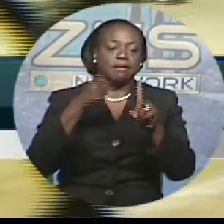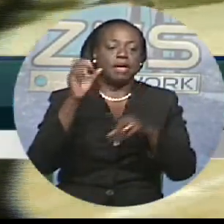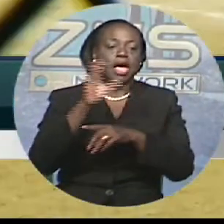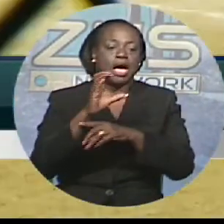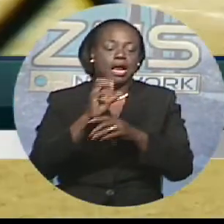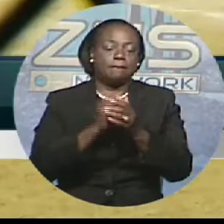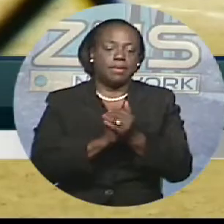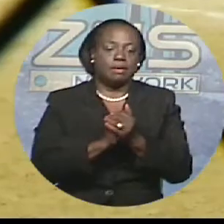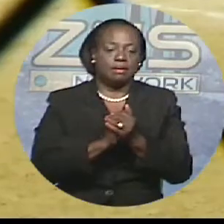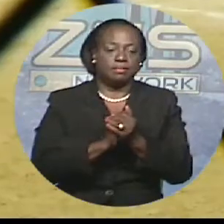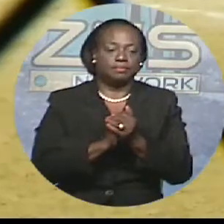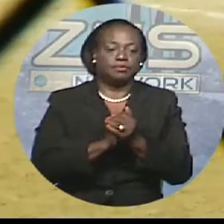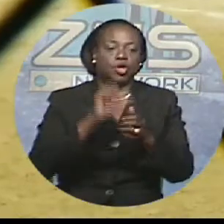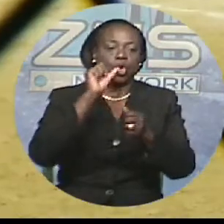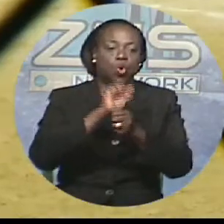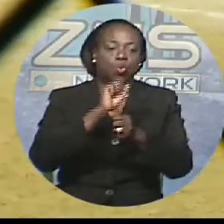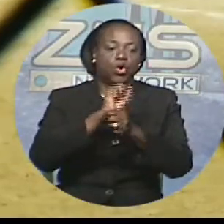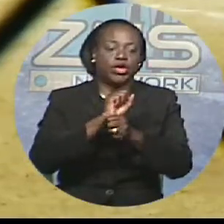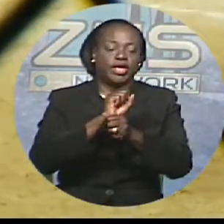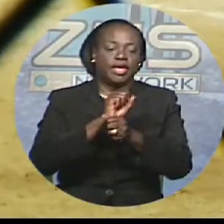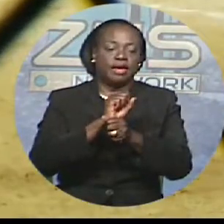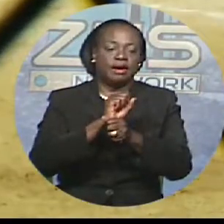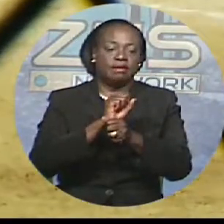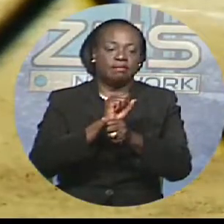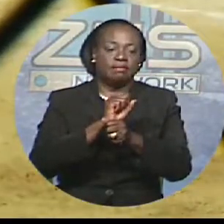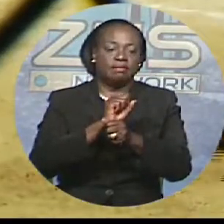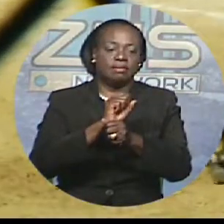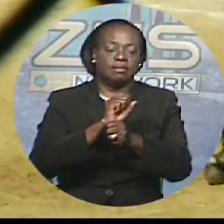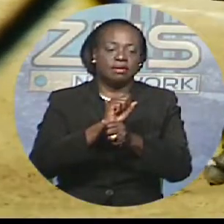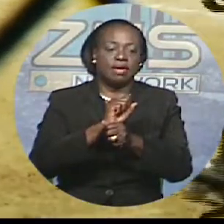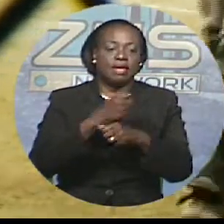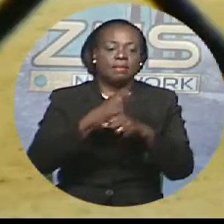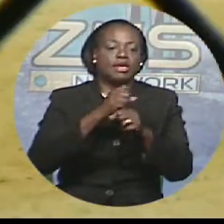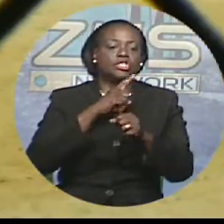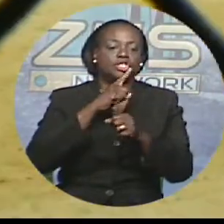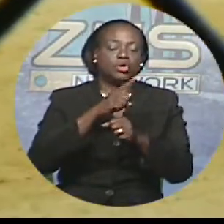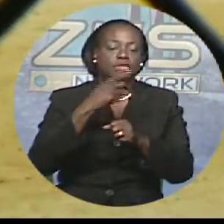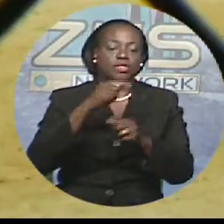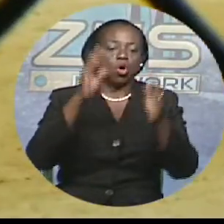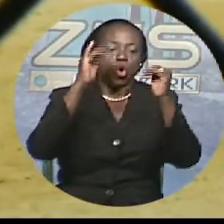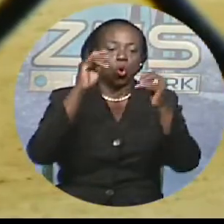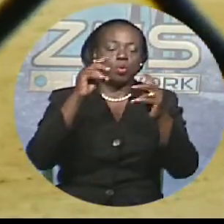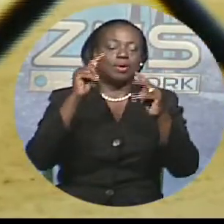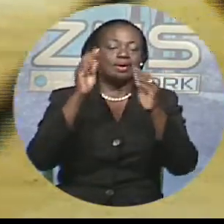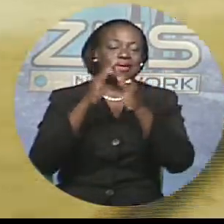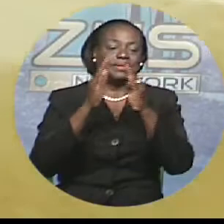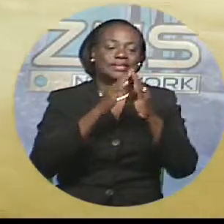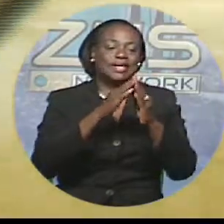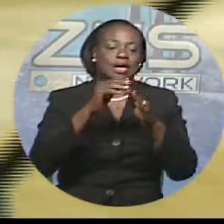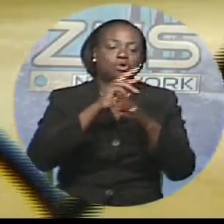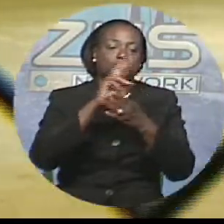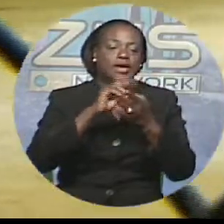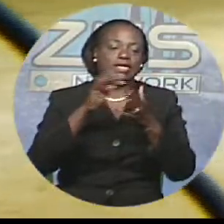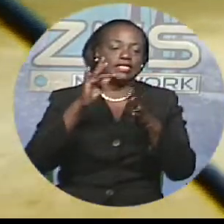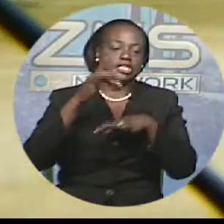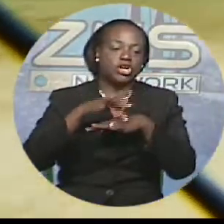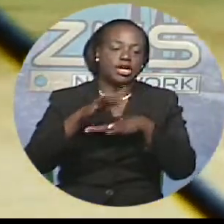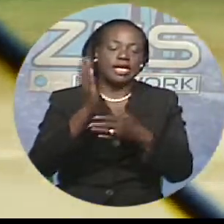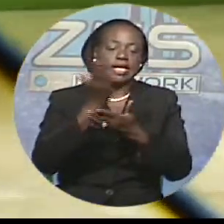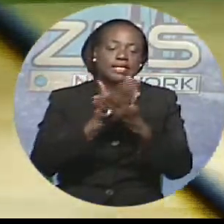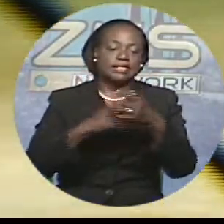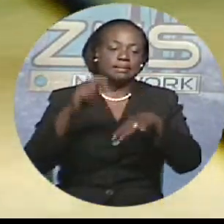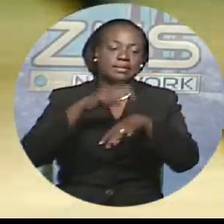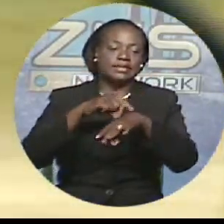mid-season form, working and mowing down the Hopetown records early. Also got some timely hits. And what was